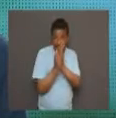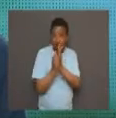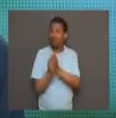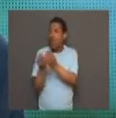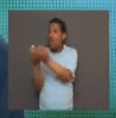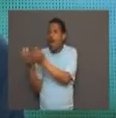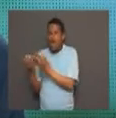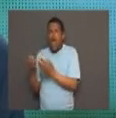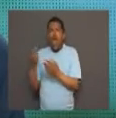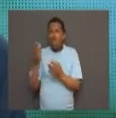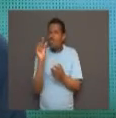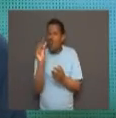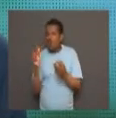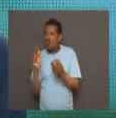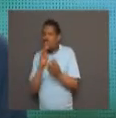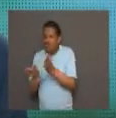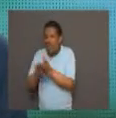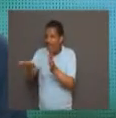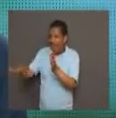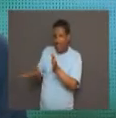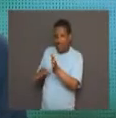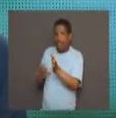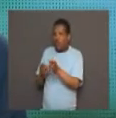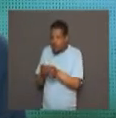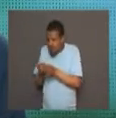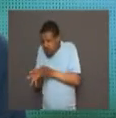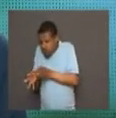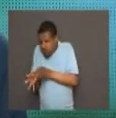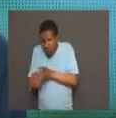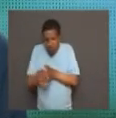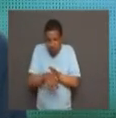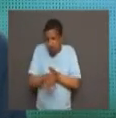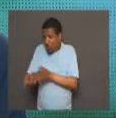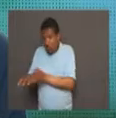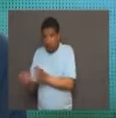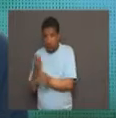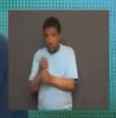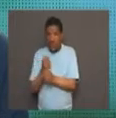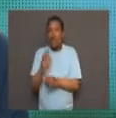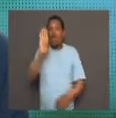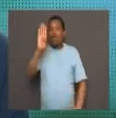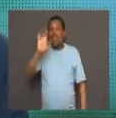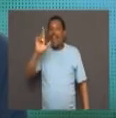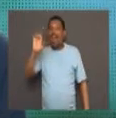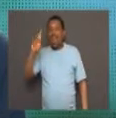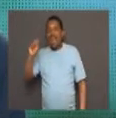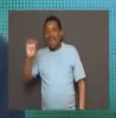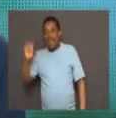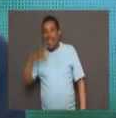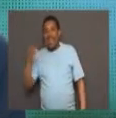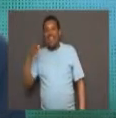a number of small lakes and streams, such as Bilate